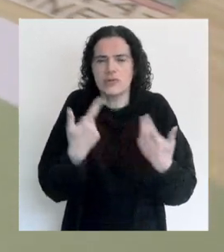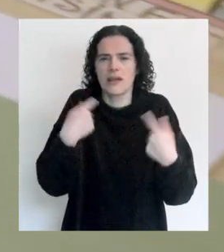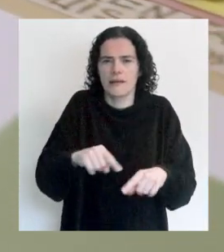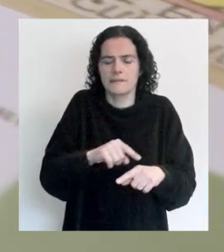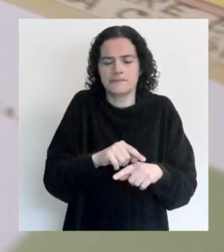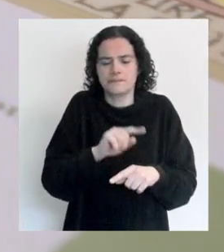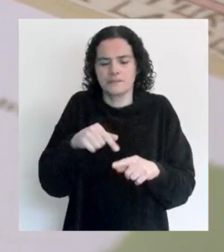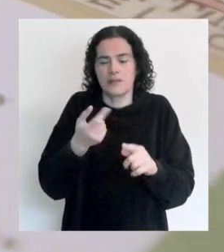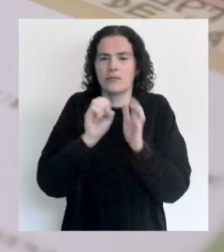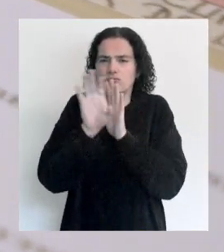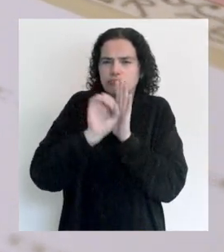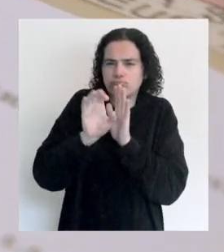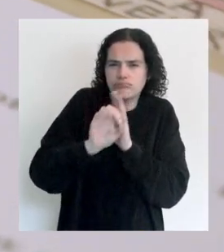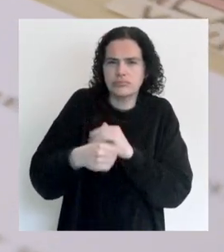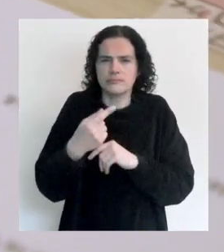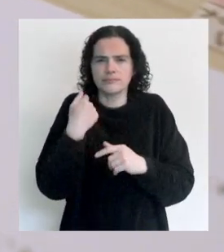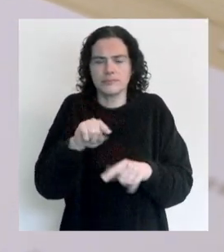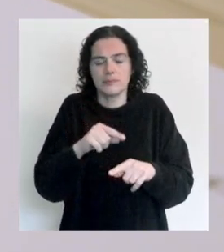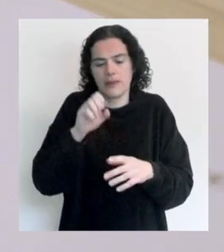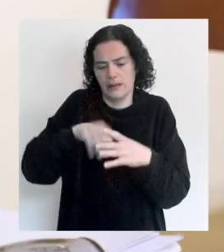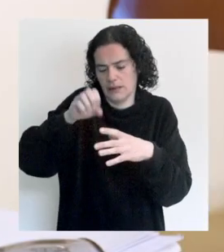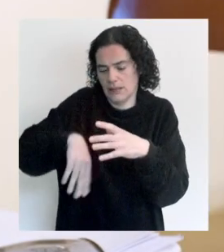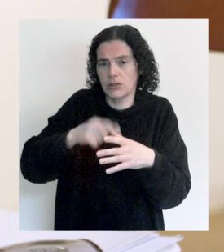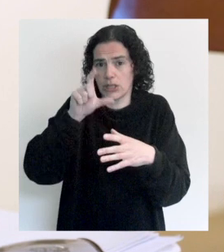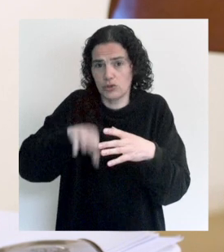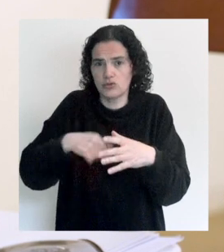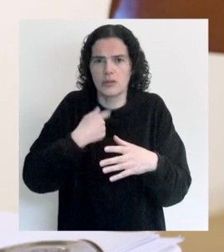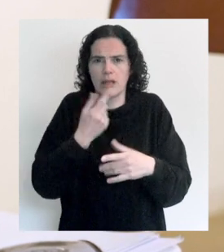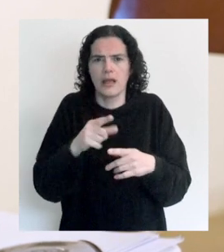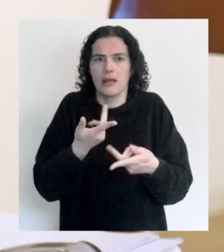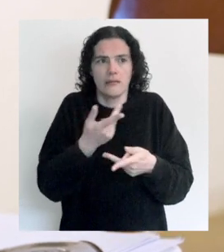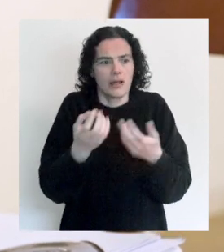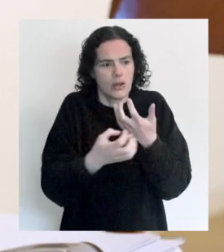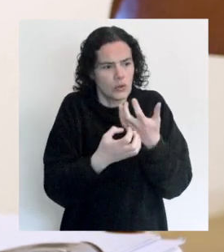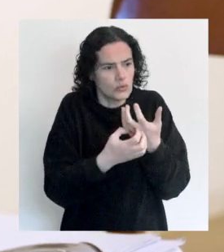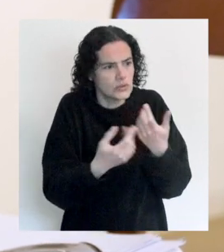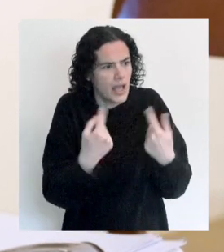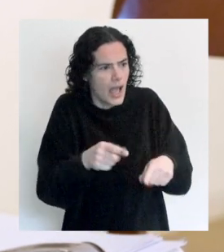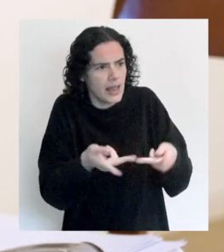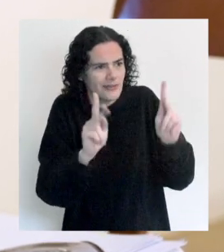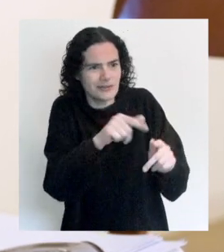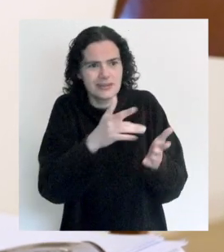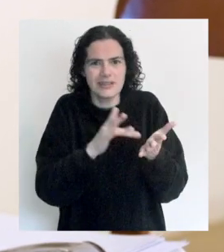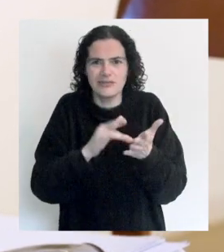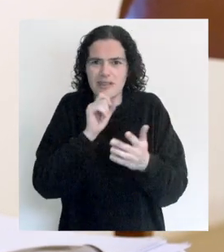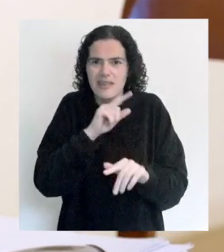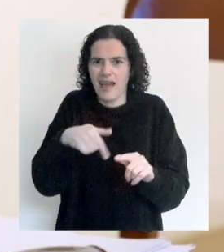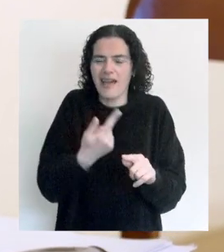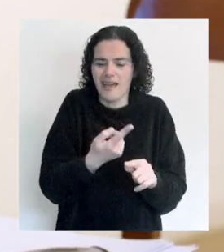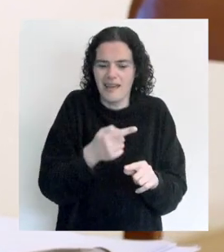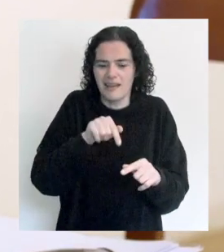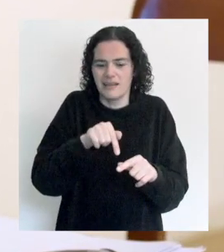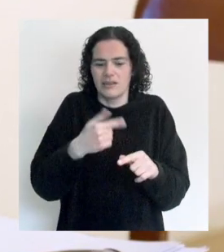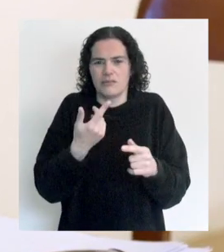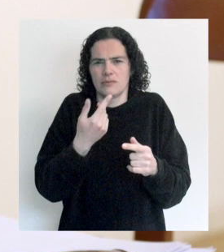drawings. Boltanski projected a candle where usually the garbage would be, and Fischli Weiss liberated the kitchen from books and made it into a real kitchen by